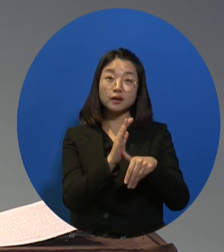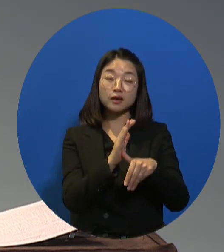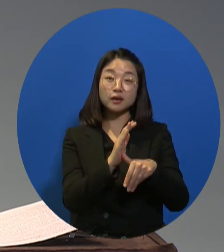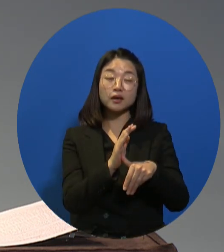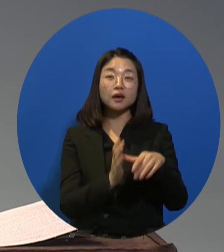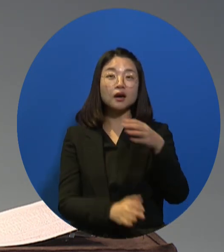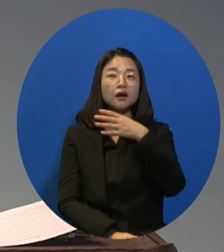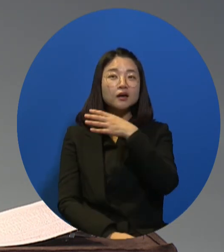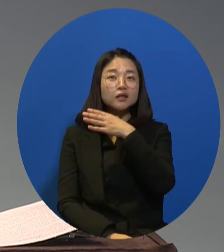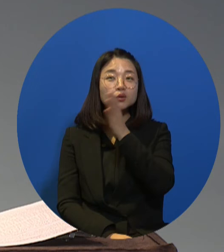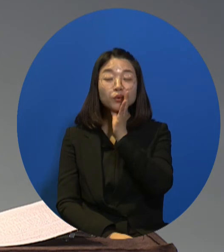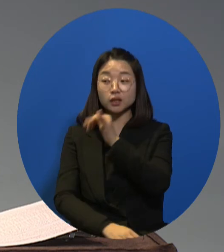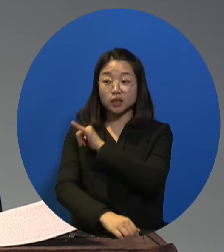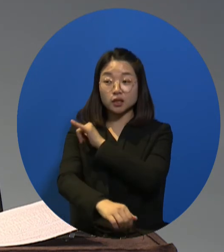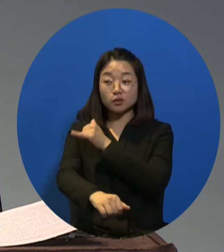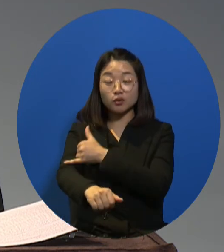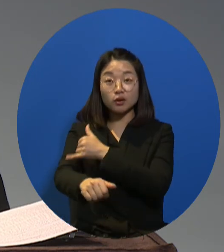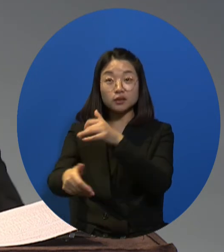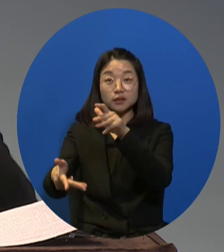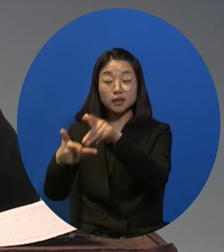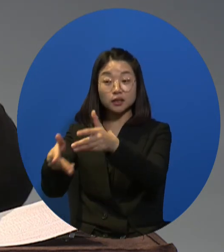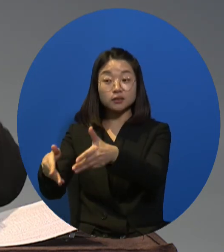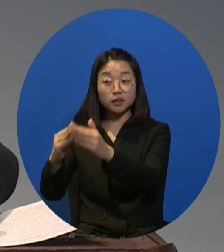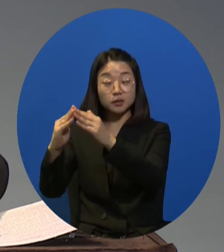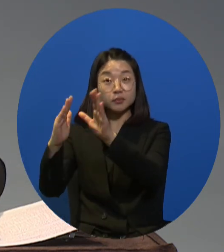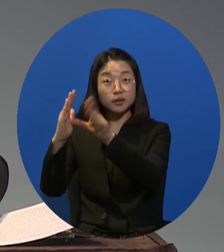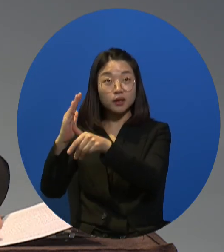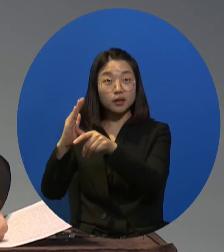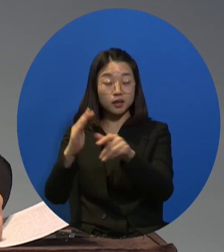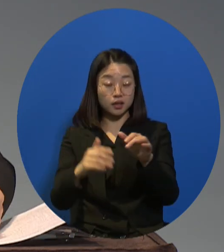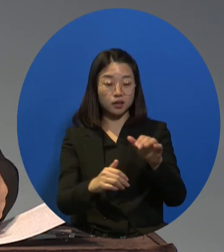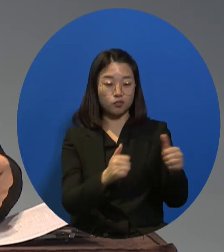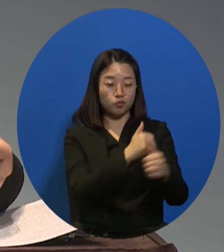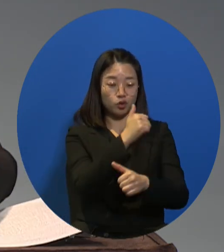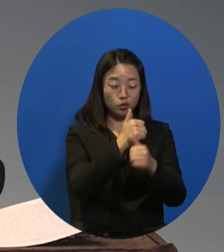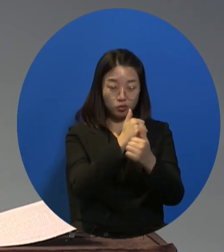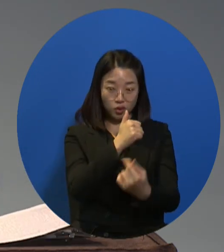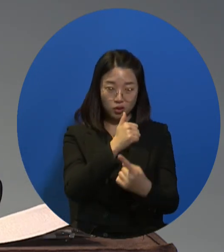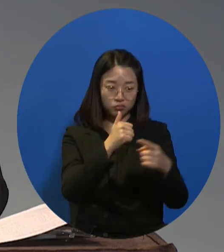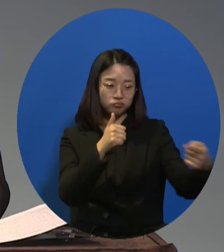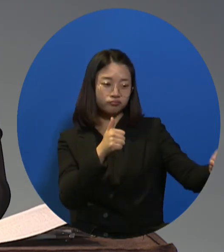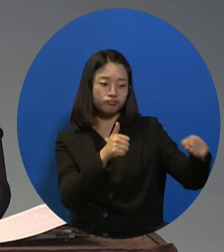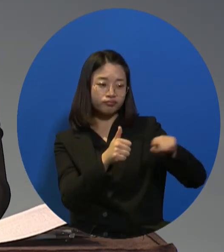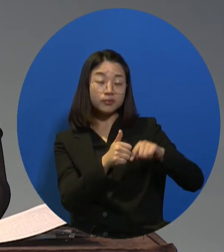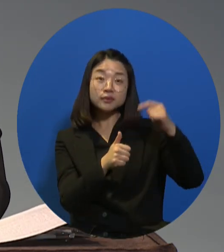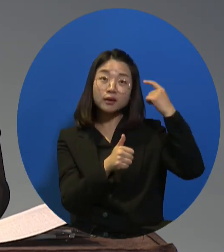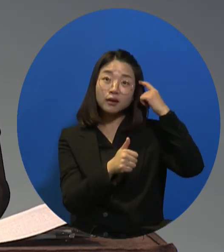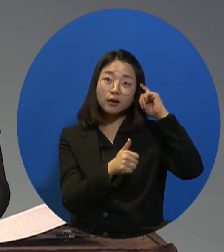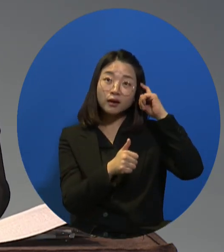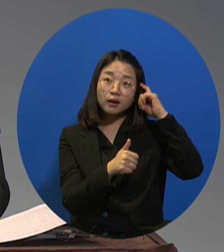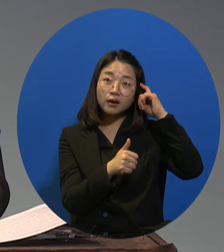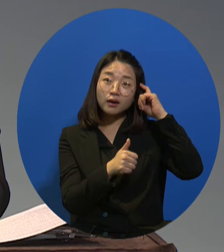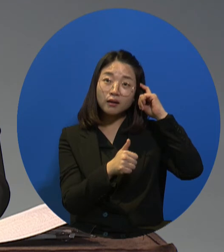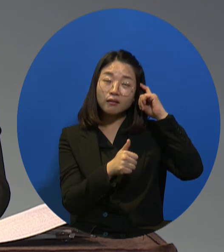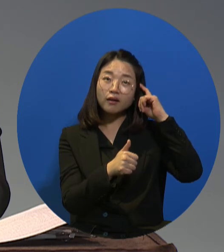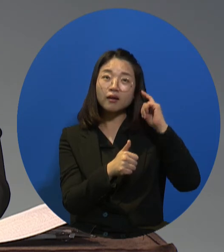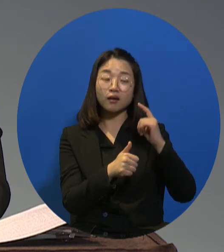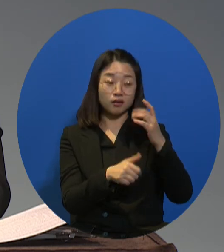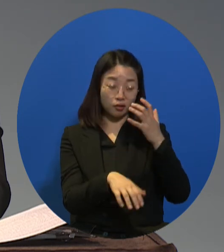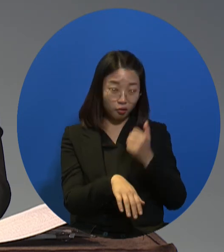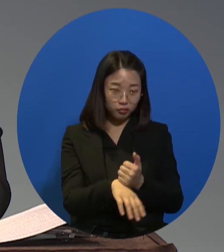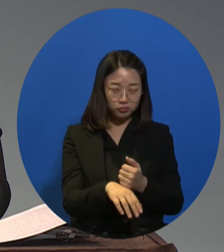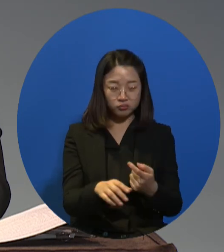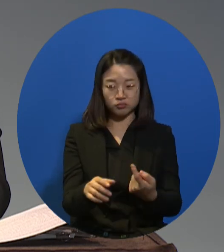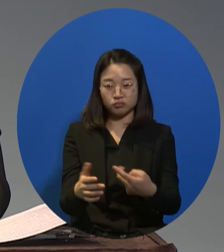Article 19 would have to be amended slightly to talk about our roles and functions. In